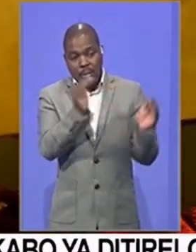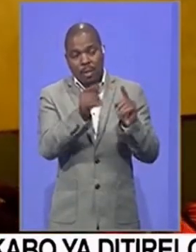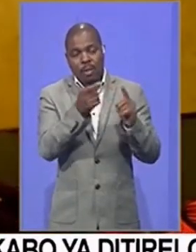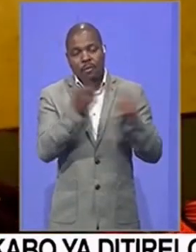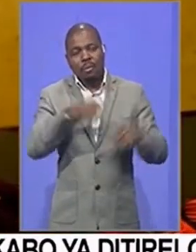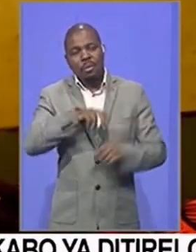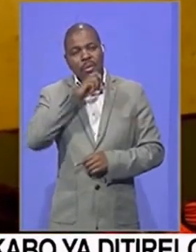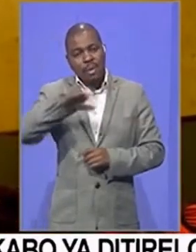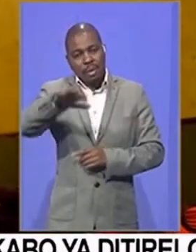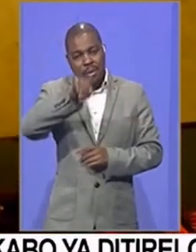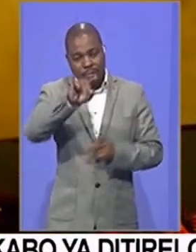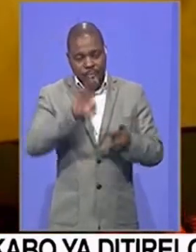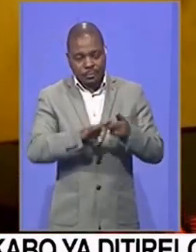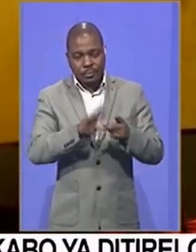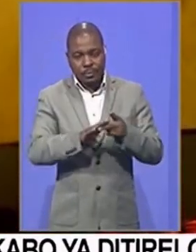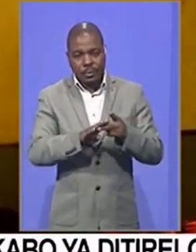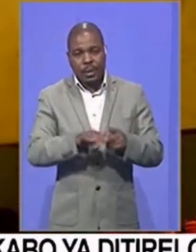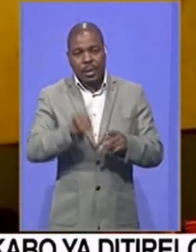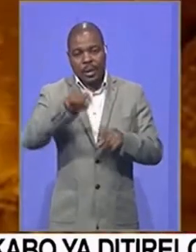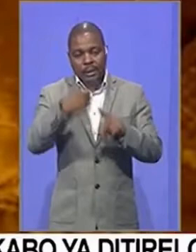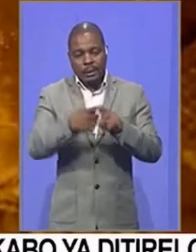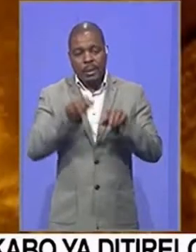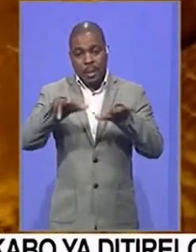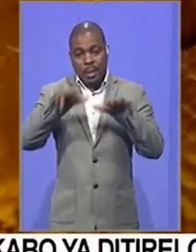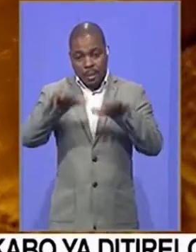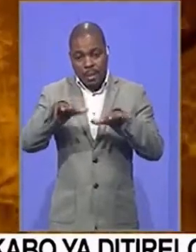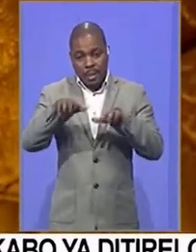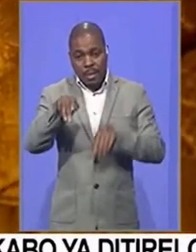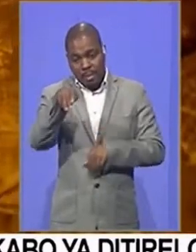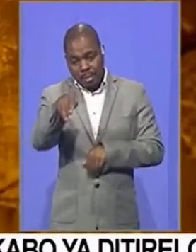Mošate le tleliniki ka mo extension 19